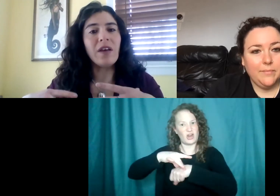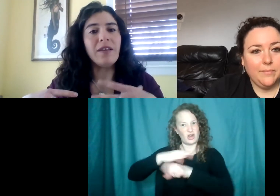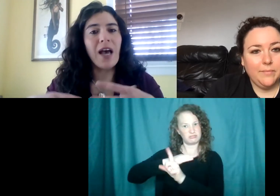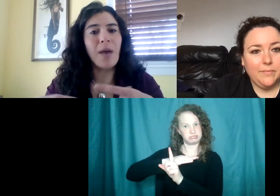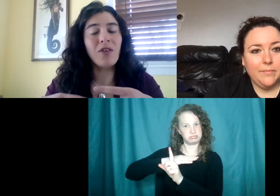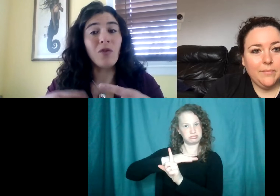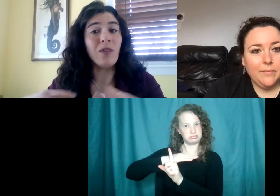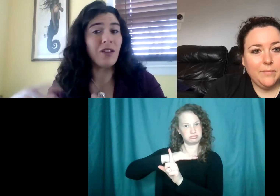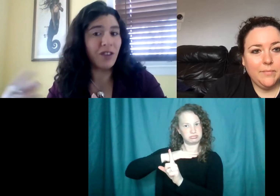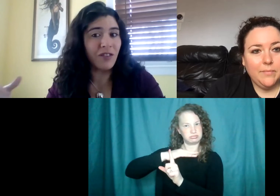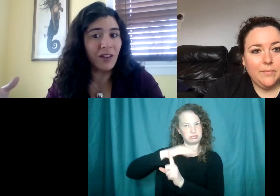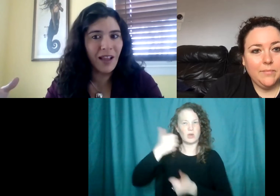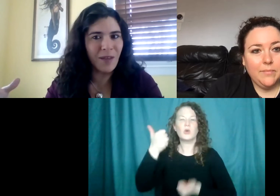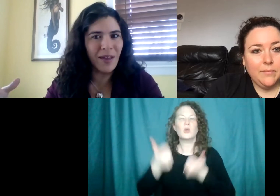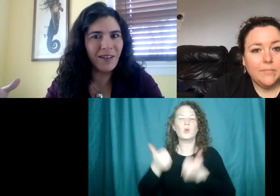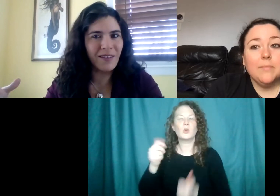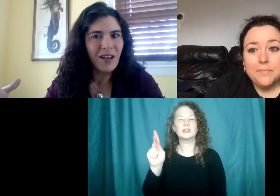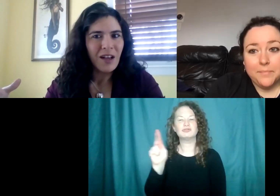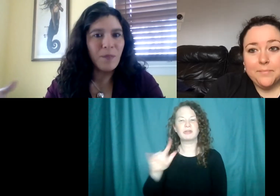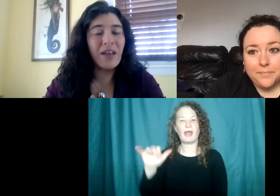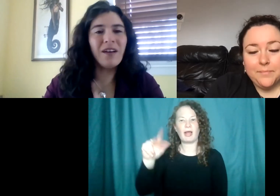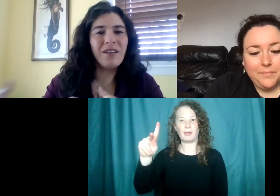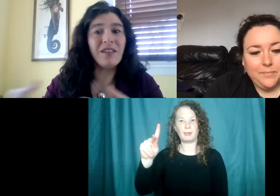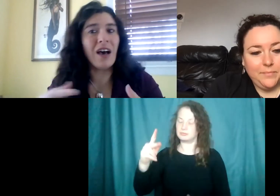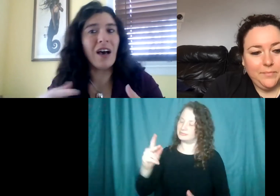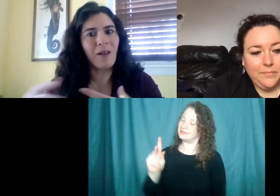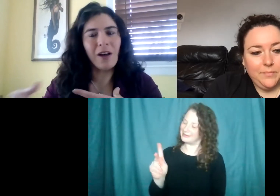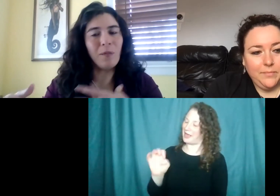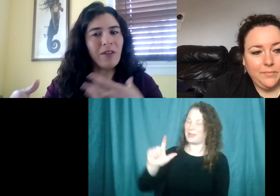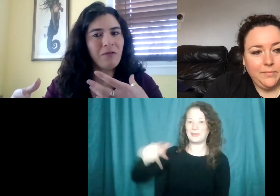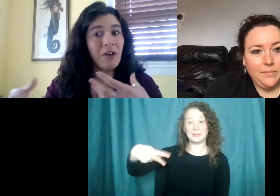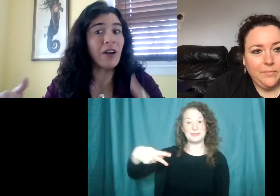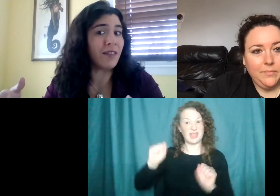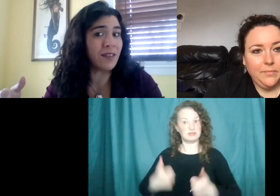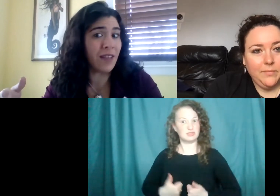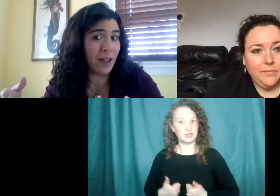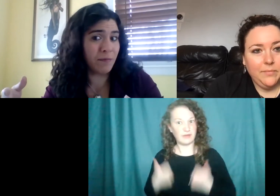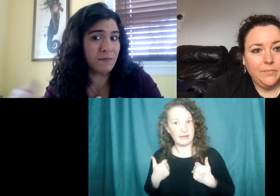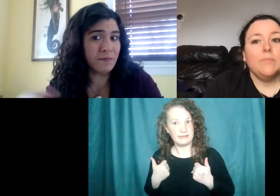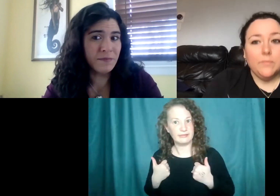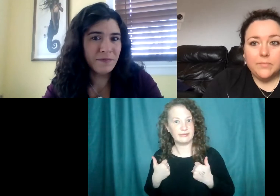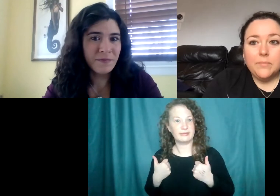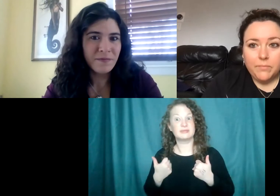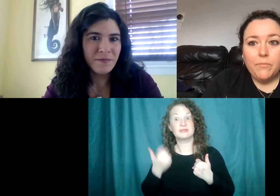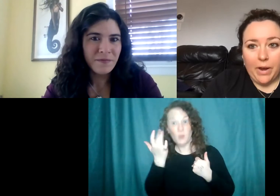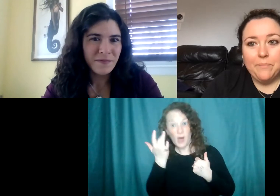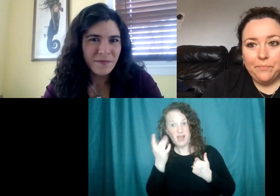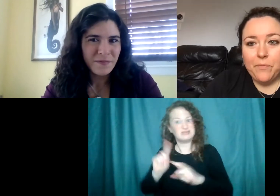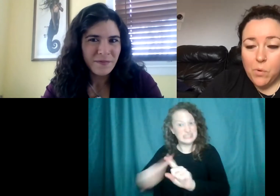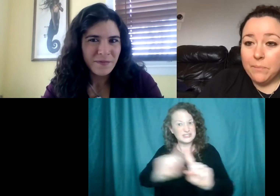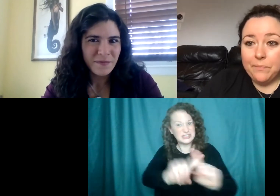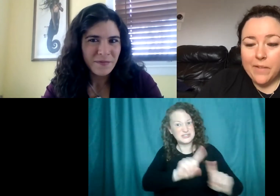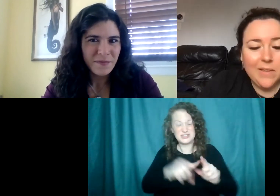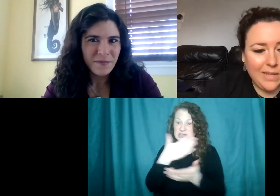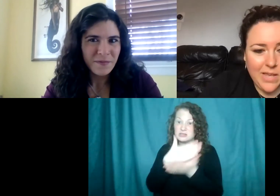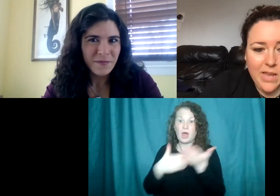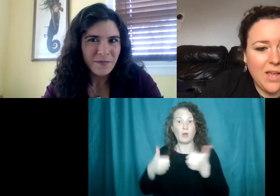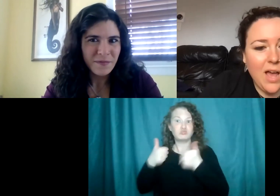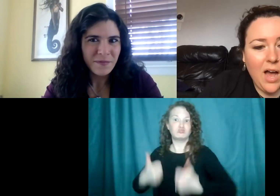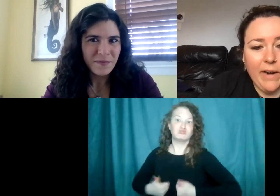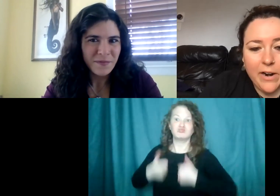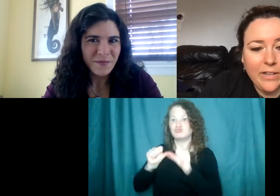kelps adapt to these changing climates, because not all kelp is created the same. Right. Cool.